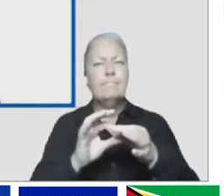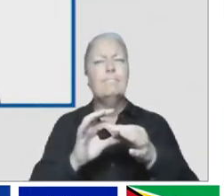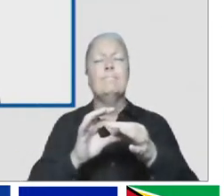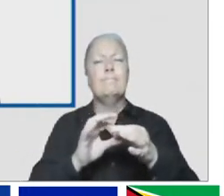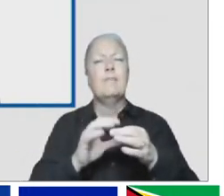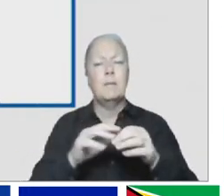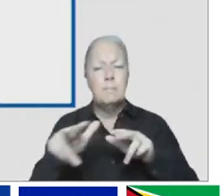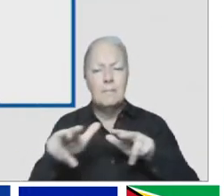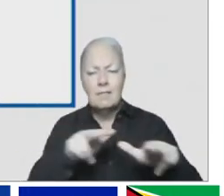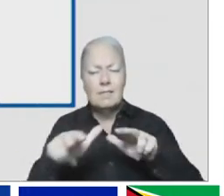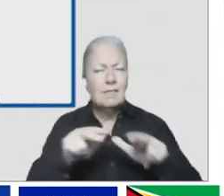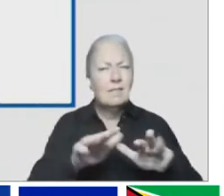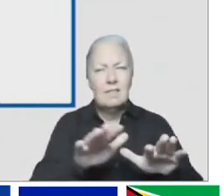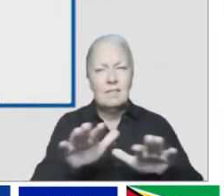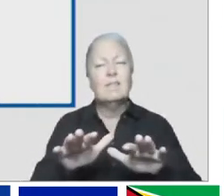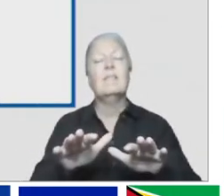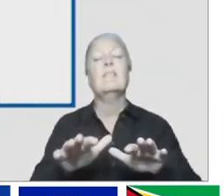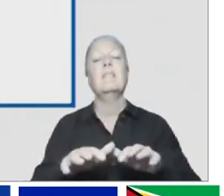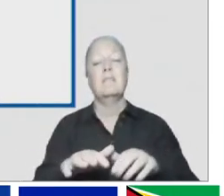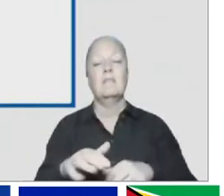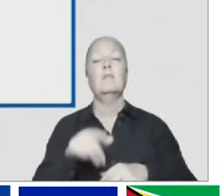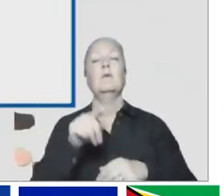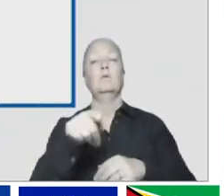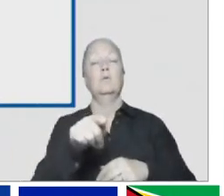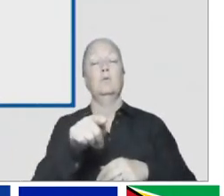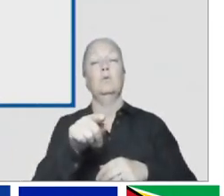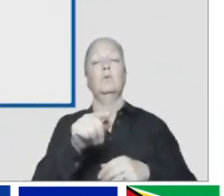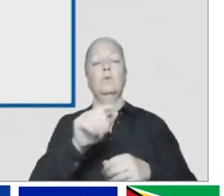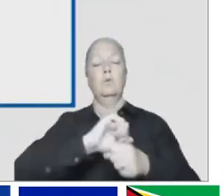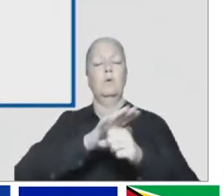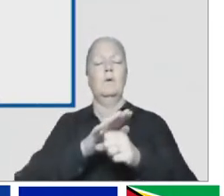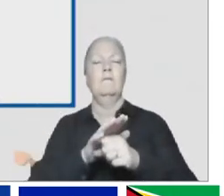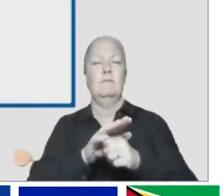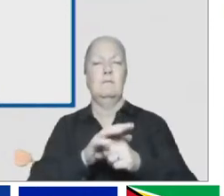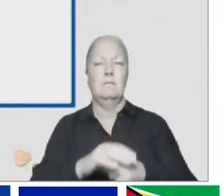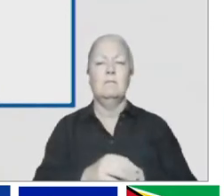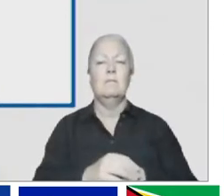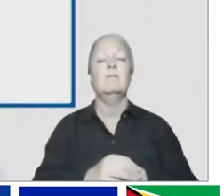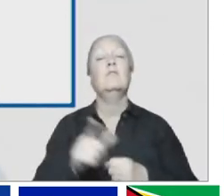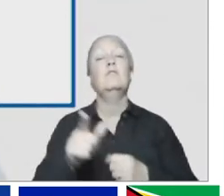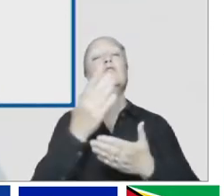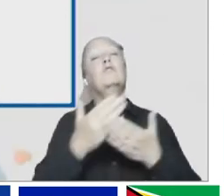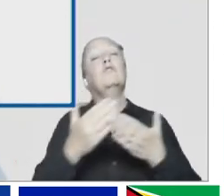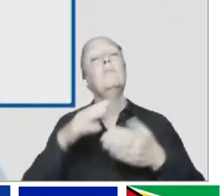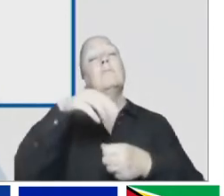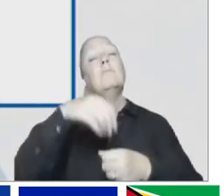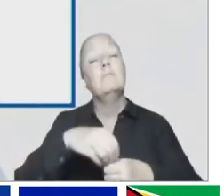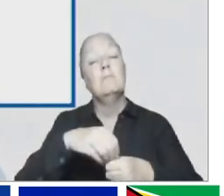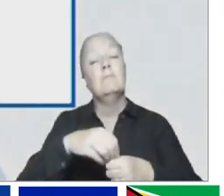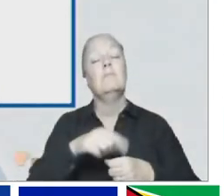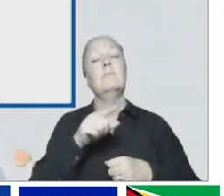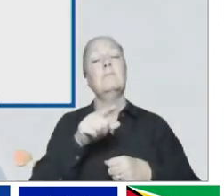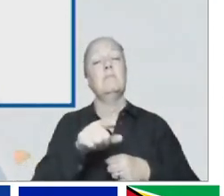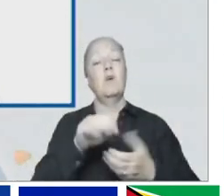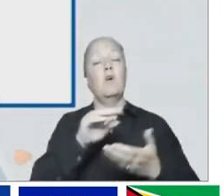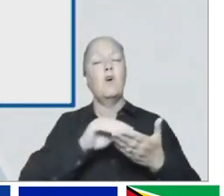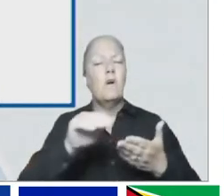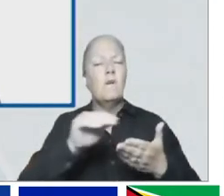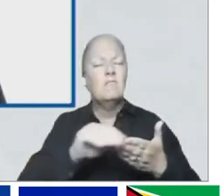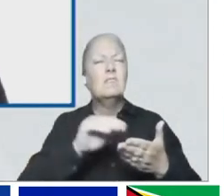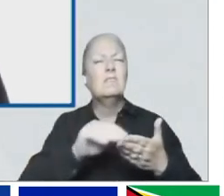to the COVID-19 pandemic. And some of the mechanisms included our Office of Disaster Preparedness and Emergency Management, ODPEM, the